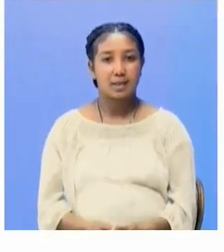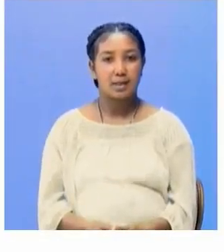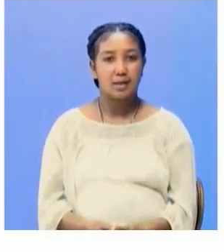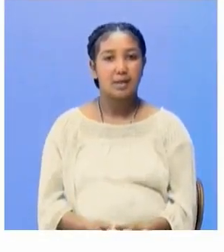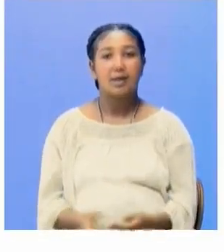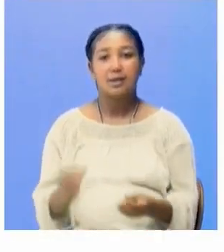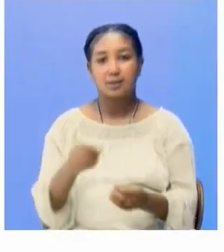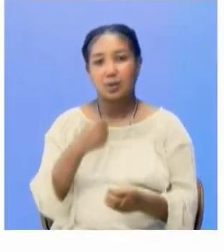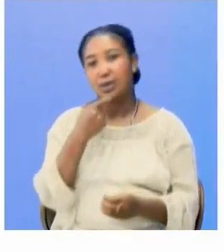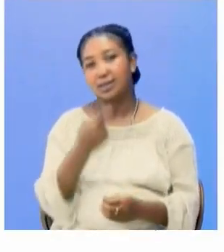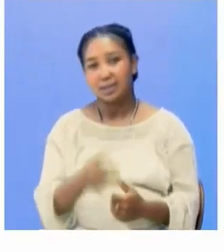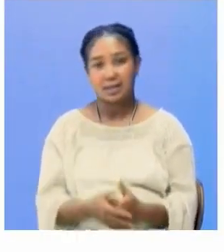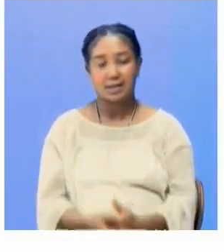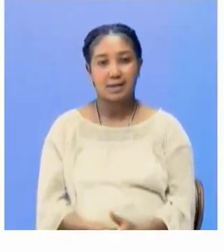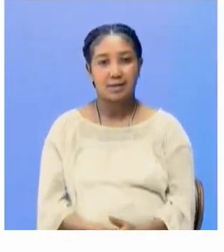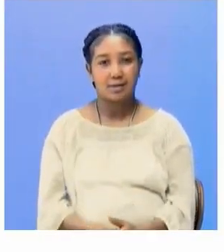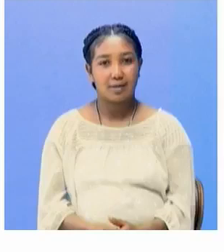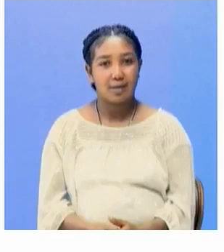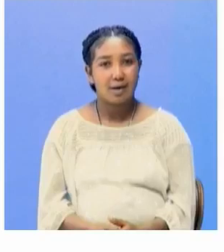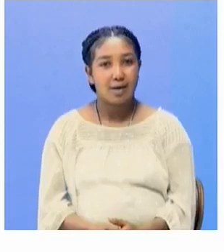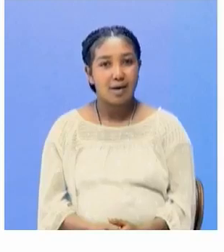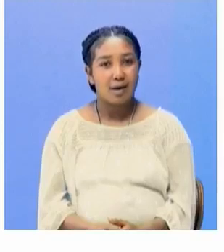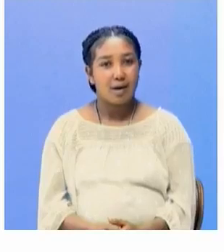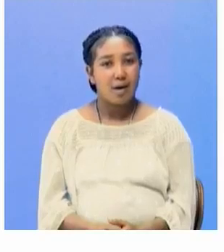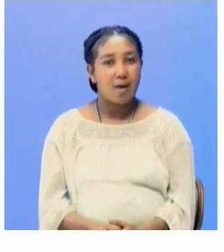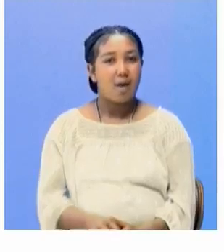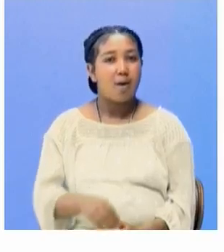And also maybe we can say, oh